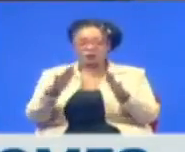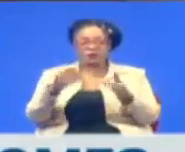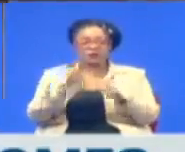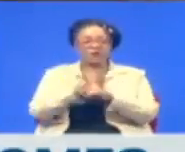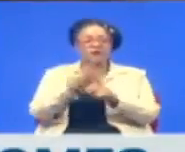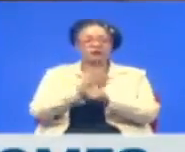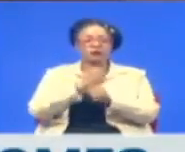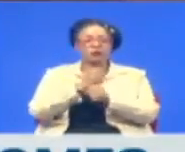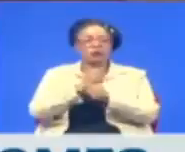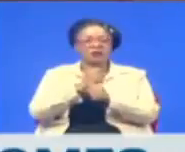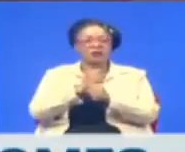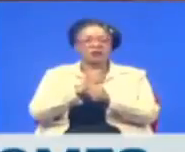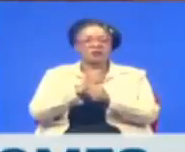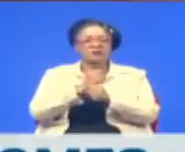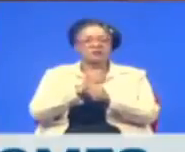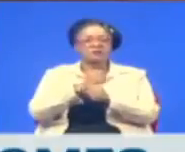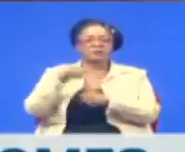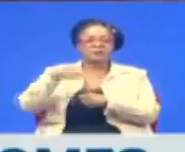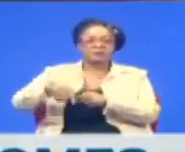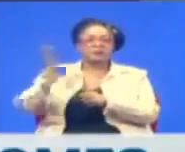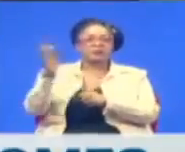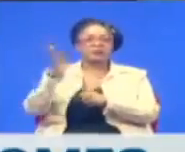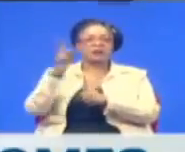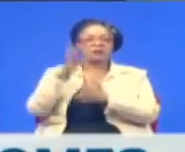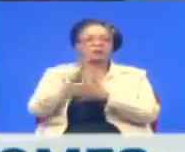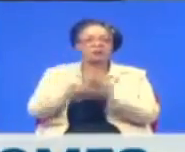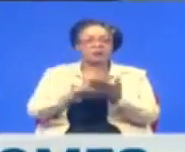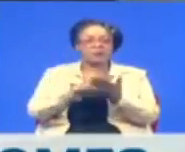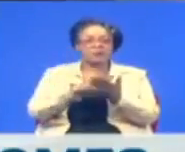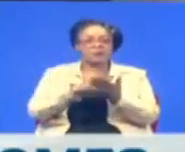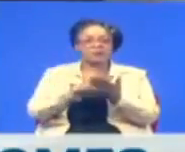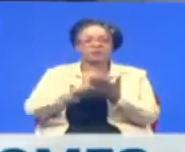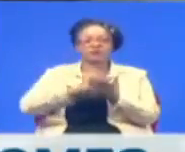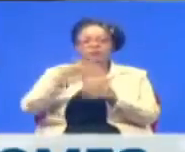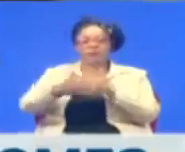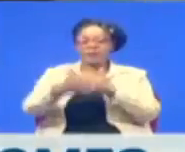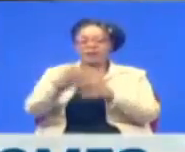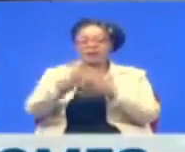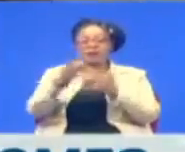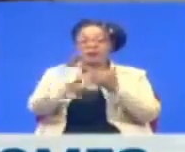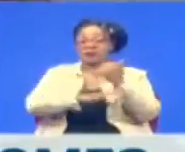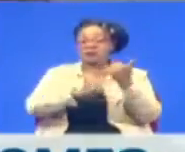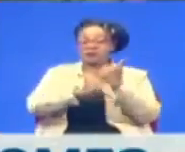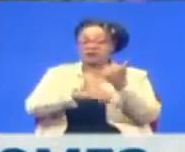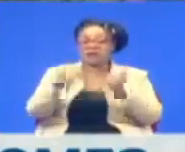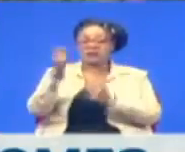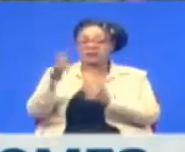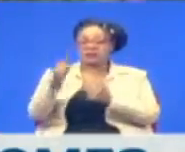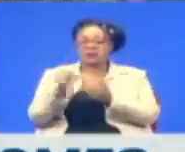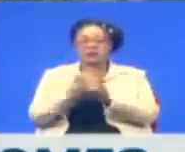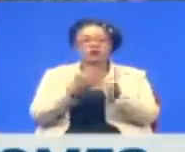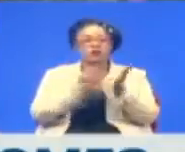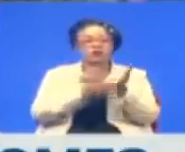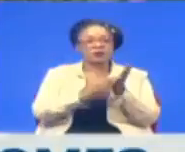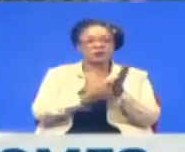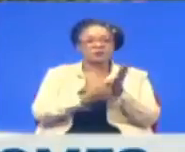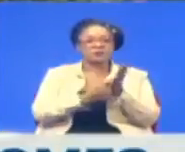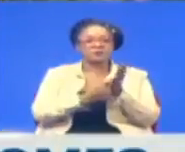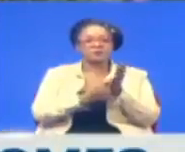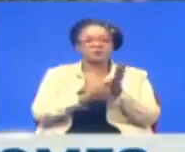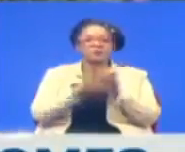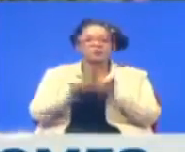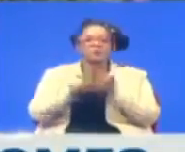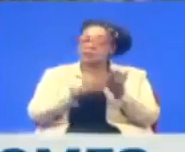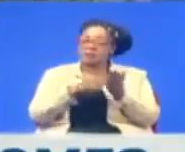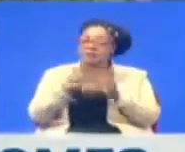chores. Here in Nairobi, some of them are from neighboring countries like Tanzania and Uganda. Some